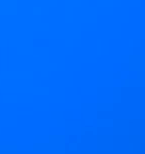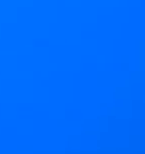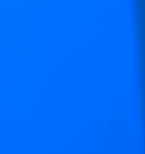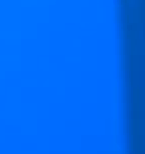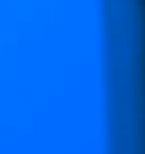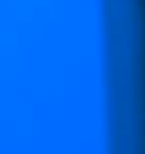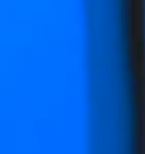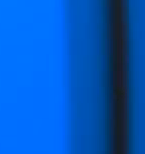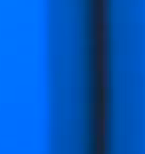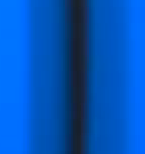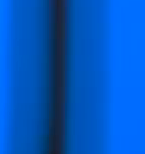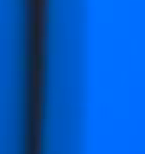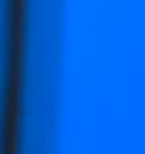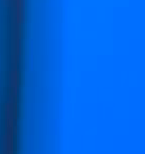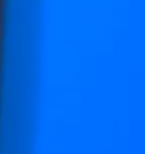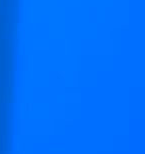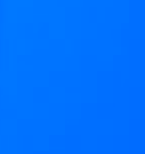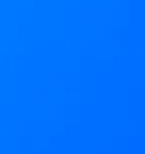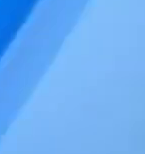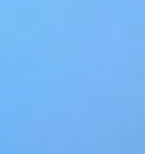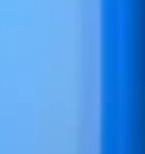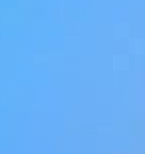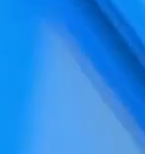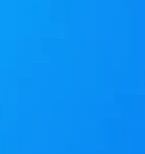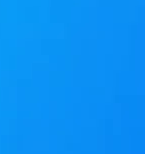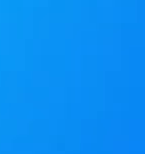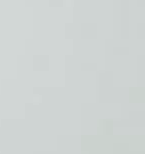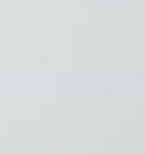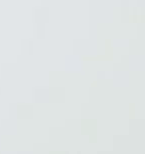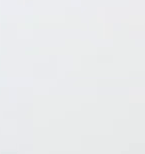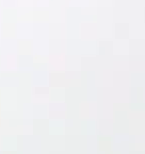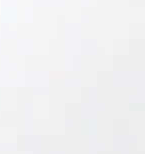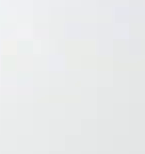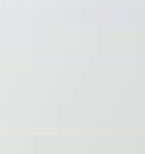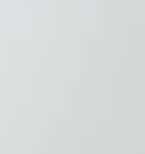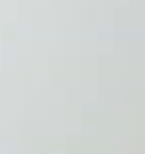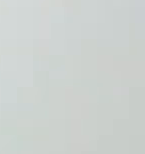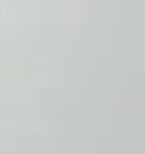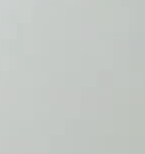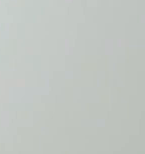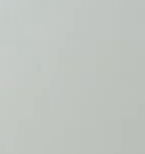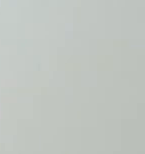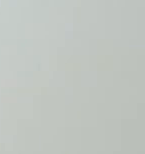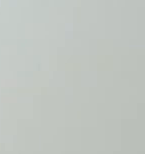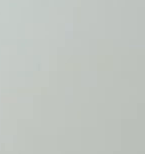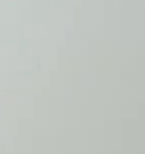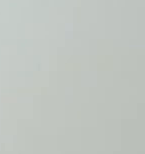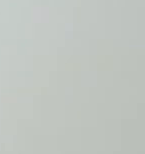ZNS Total Sports is brought to you by 4th Terrace Diagnostic Center.